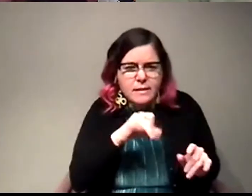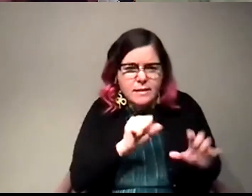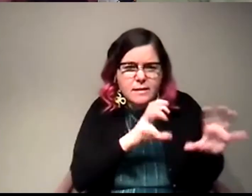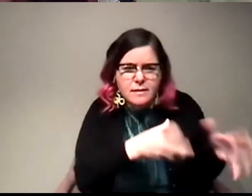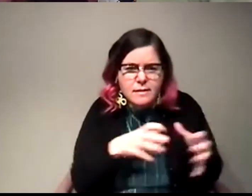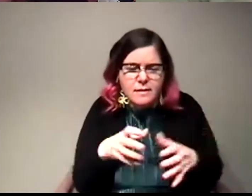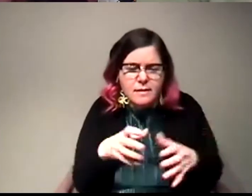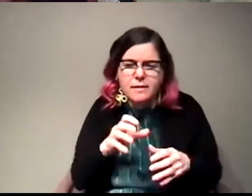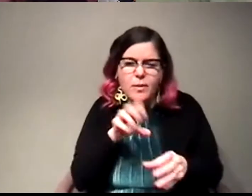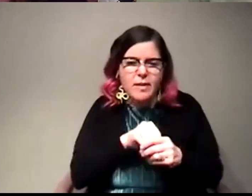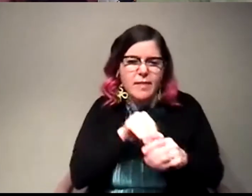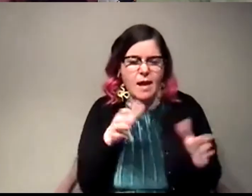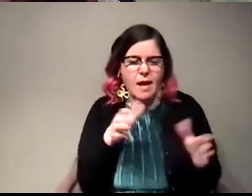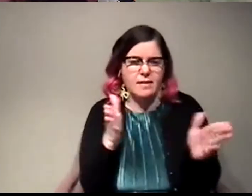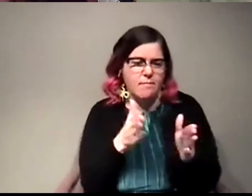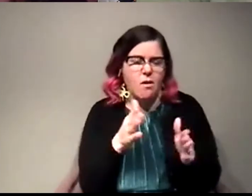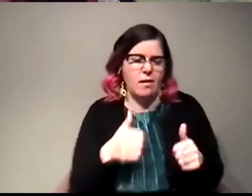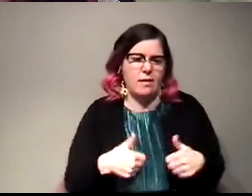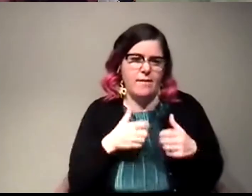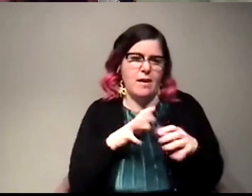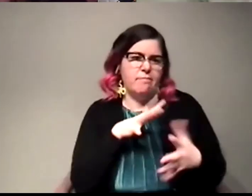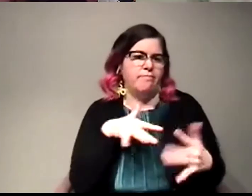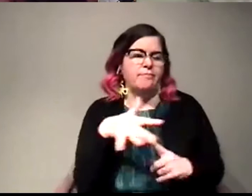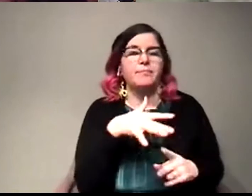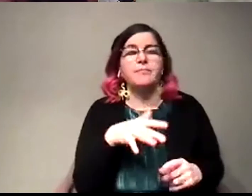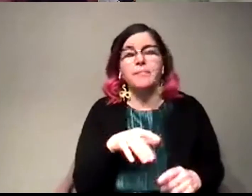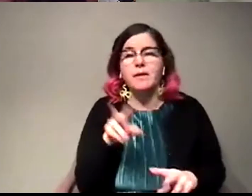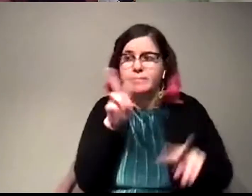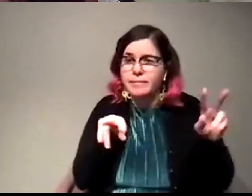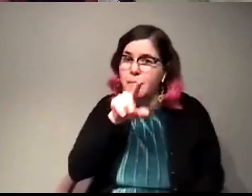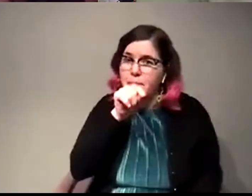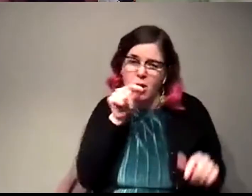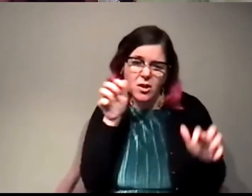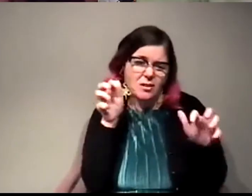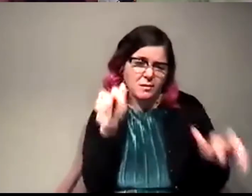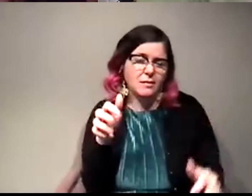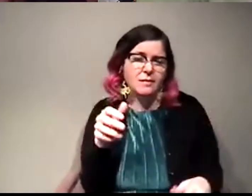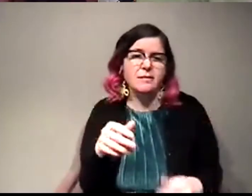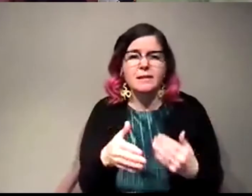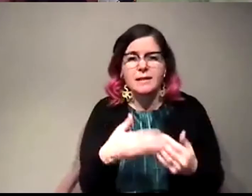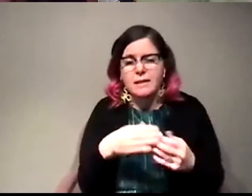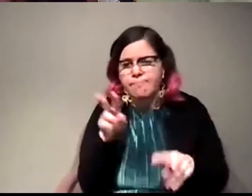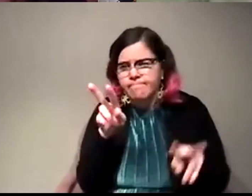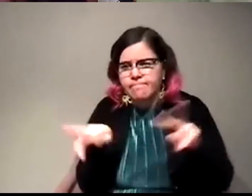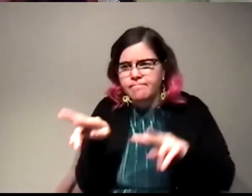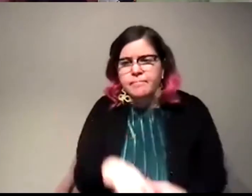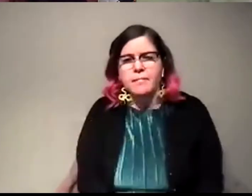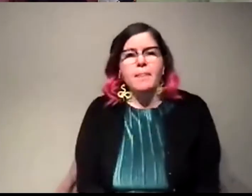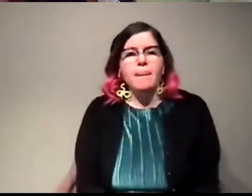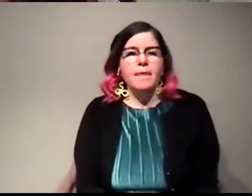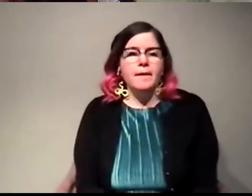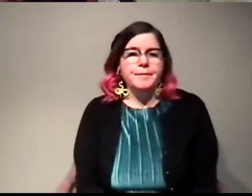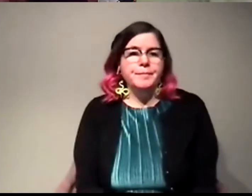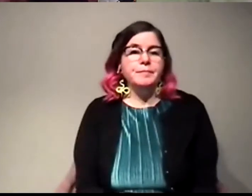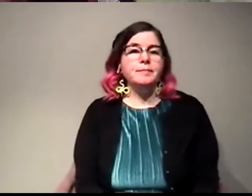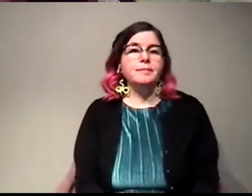microcosm. But it's also great to look at birds. They're very abundant, you know, easy to observe. But just making sure you're